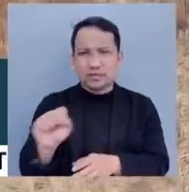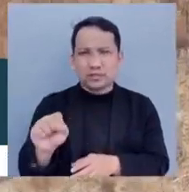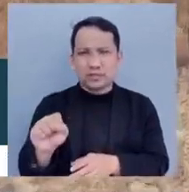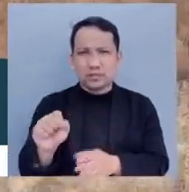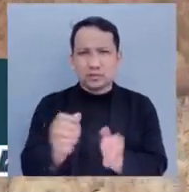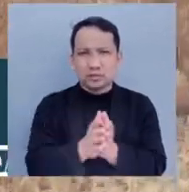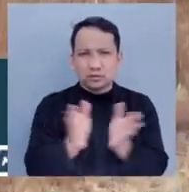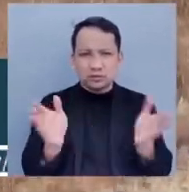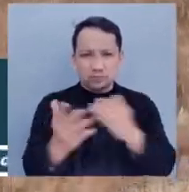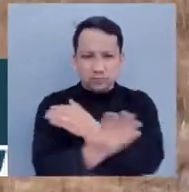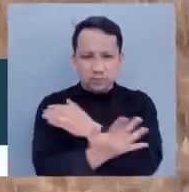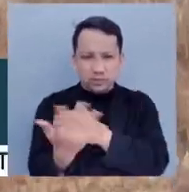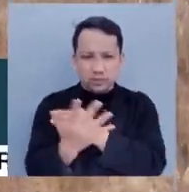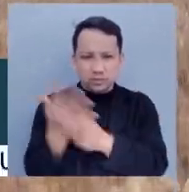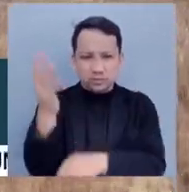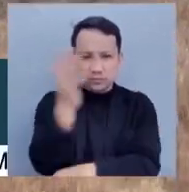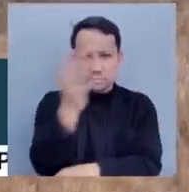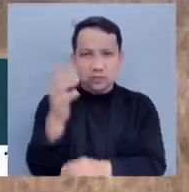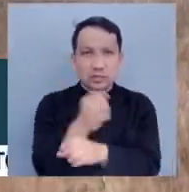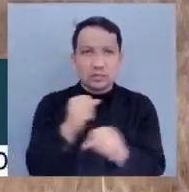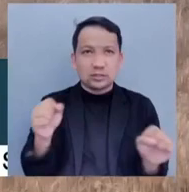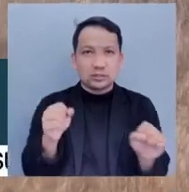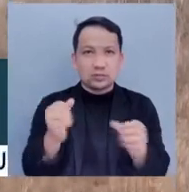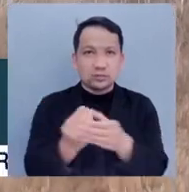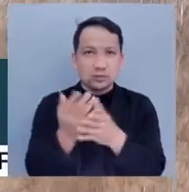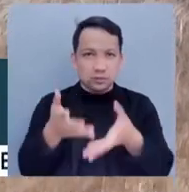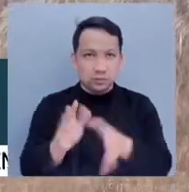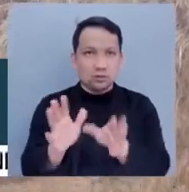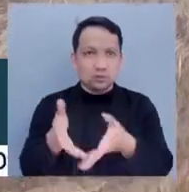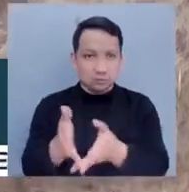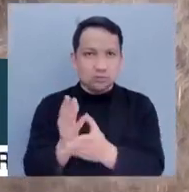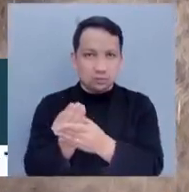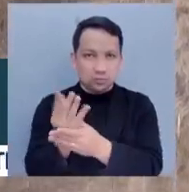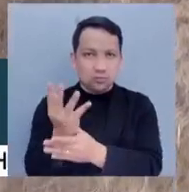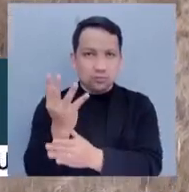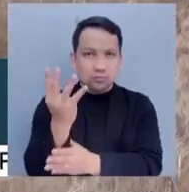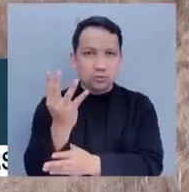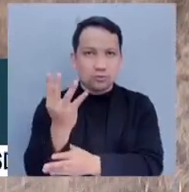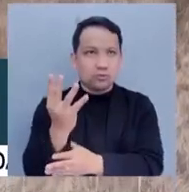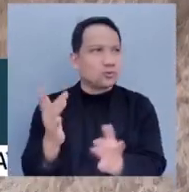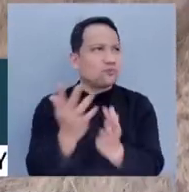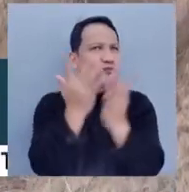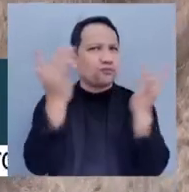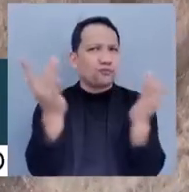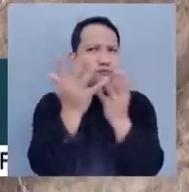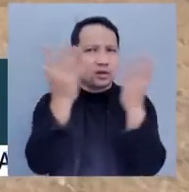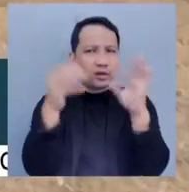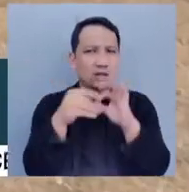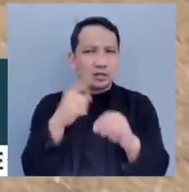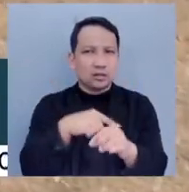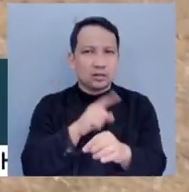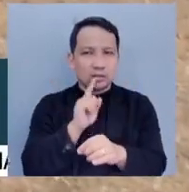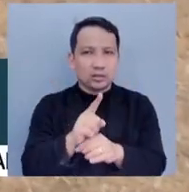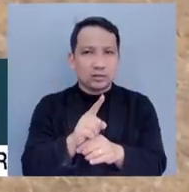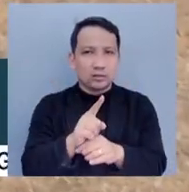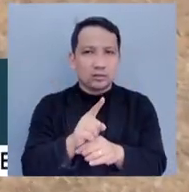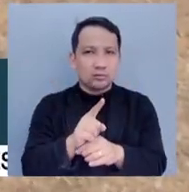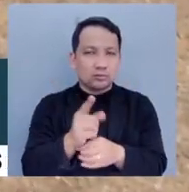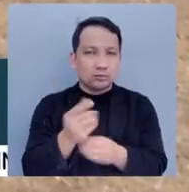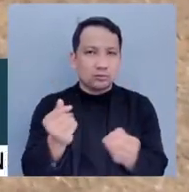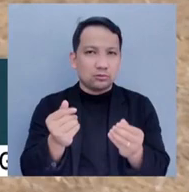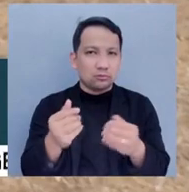grass and bush, sagebrush that grow around here that, you know, during the fire season, it's basically